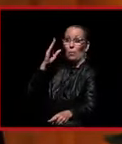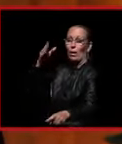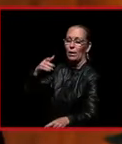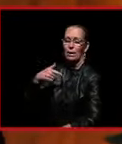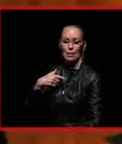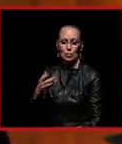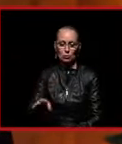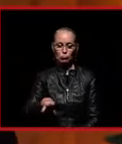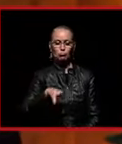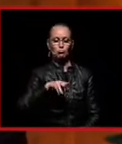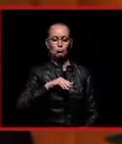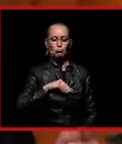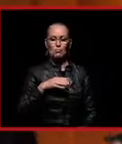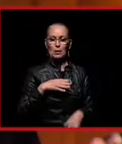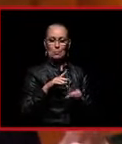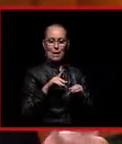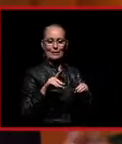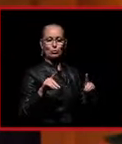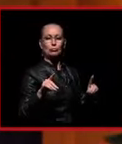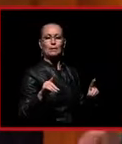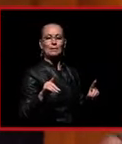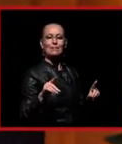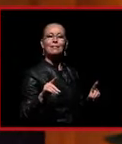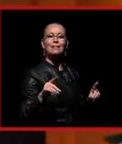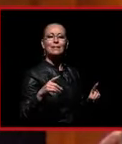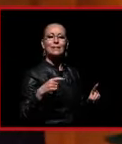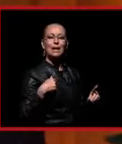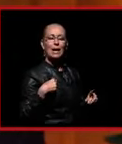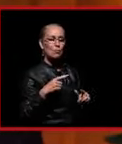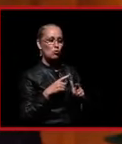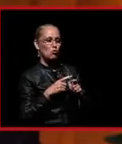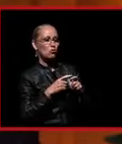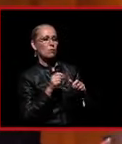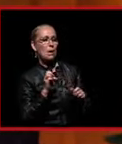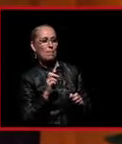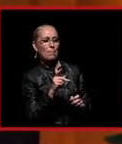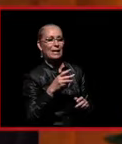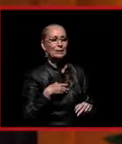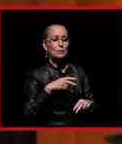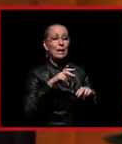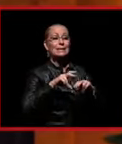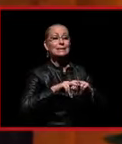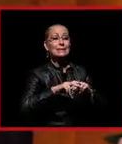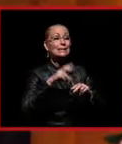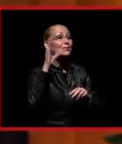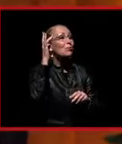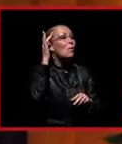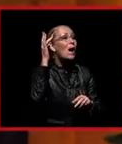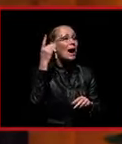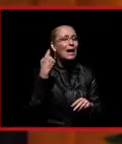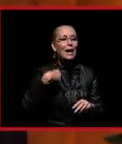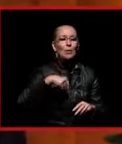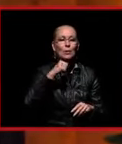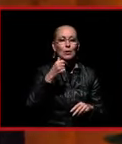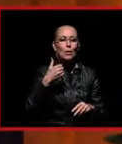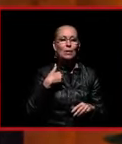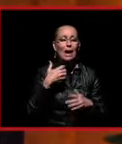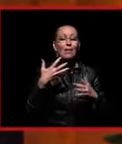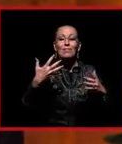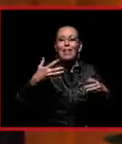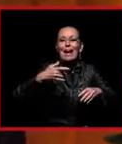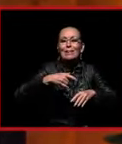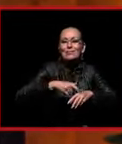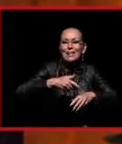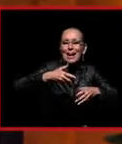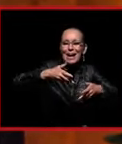my degree, and I am going to run back to my seat because we don't have a lot of